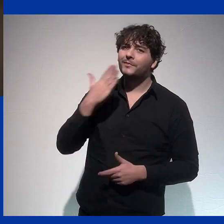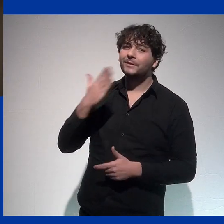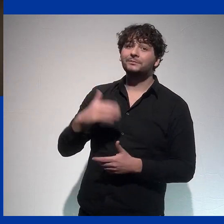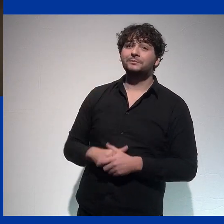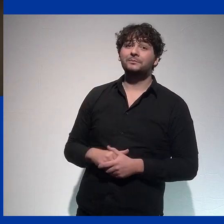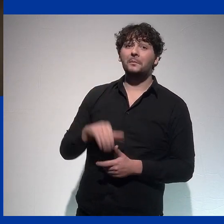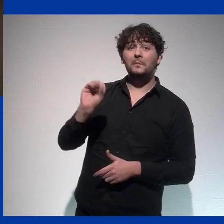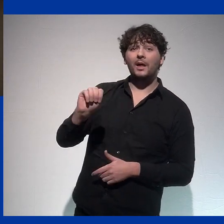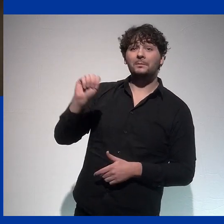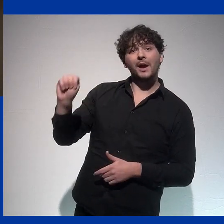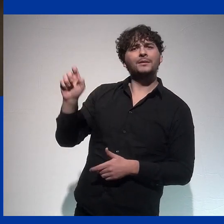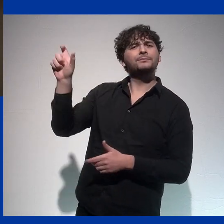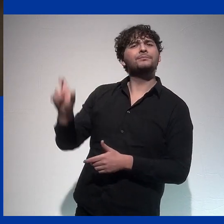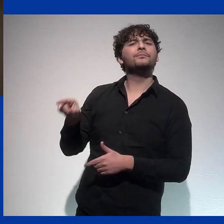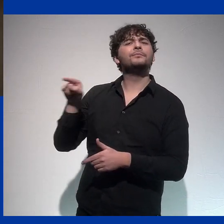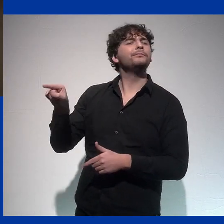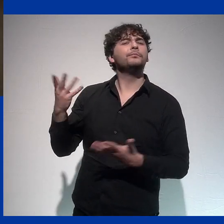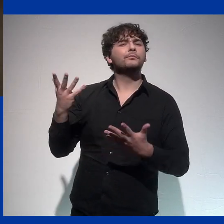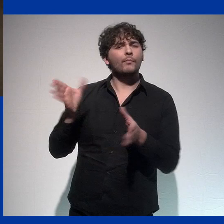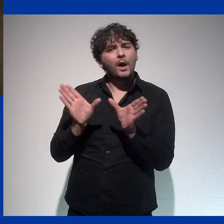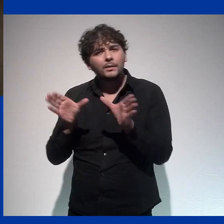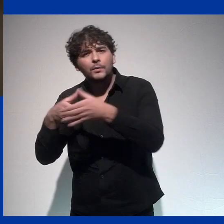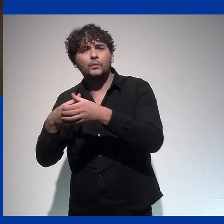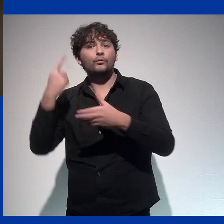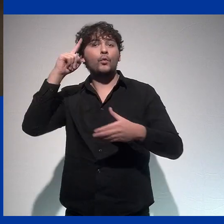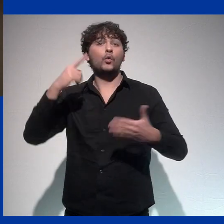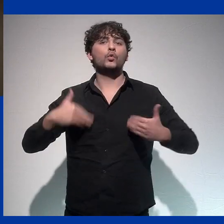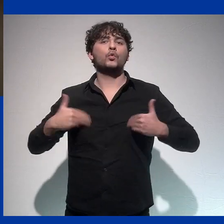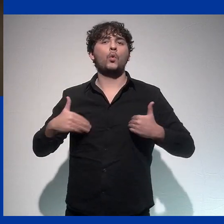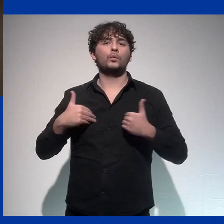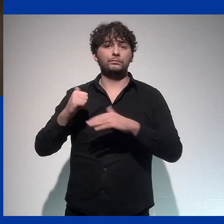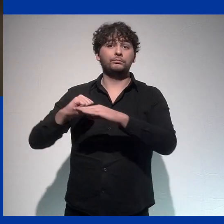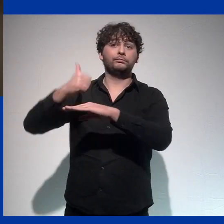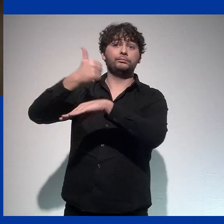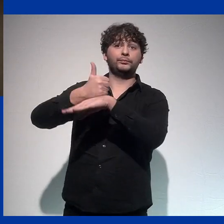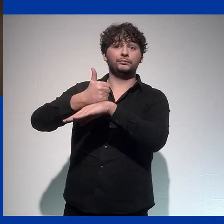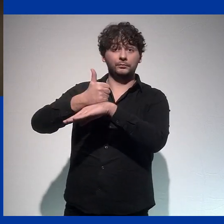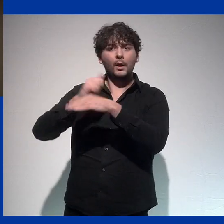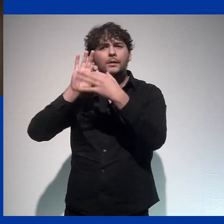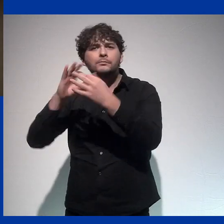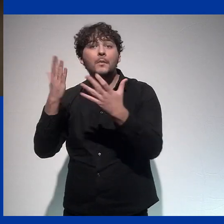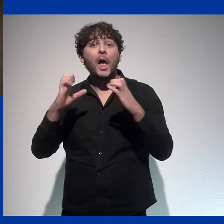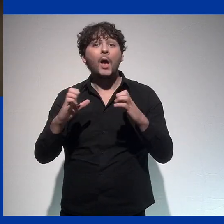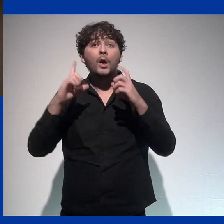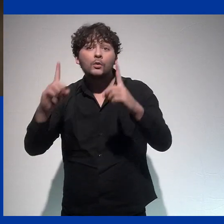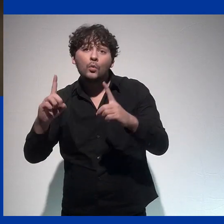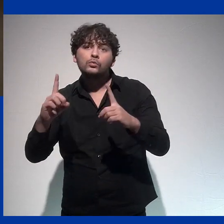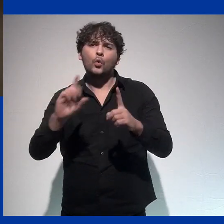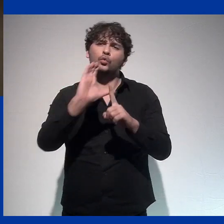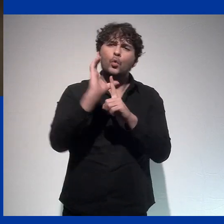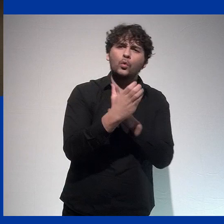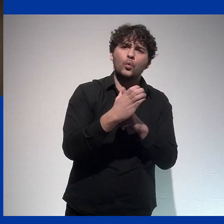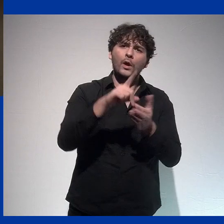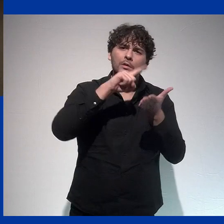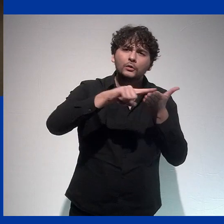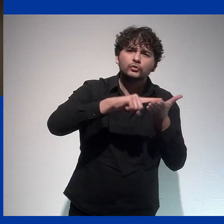Research from the Government of the Republic of Moldova. What are the plans of the National Delegation of Moldova for developing youth